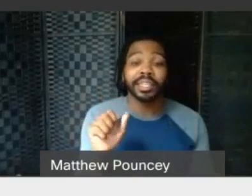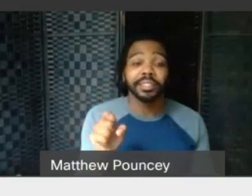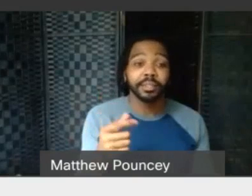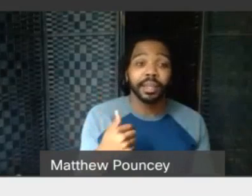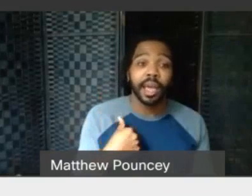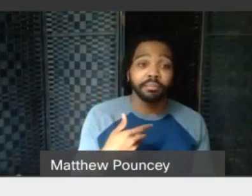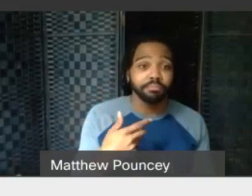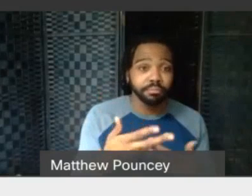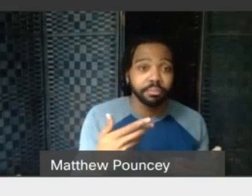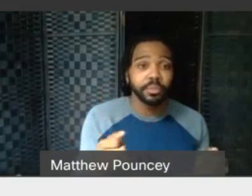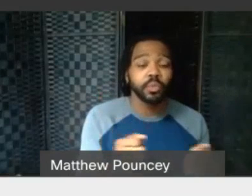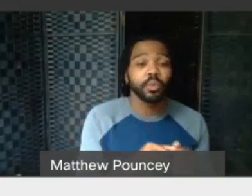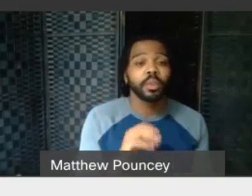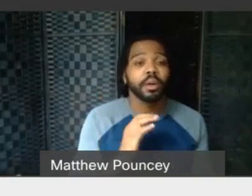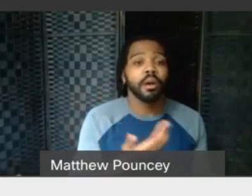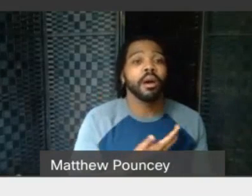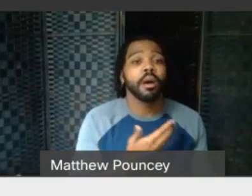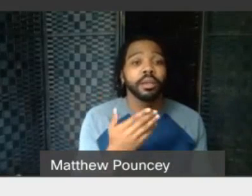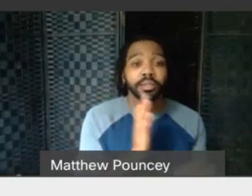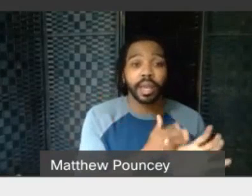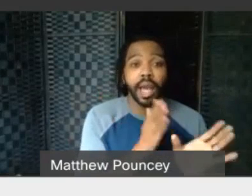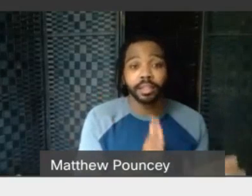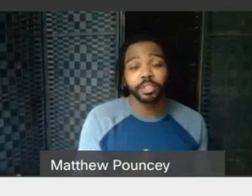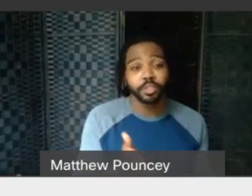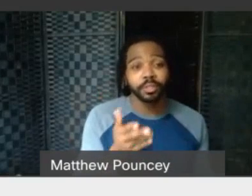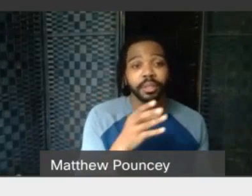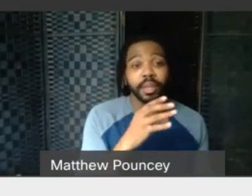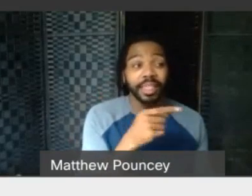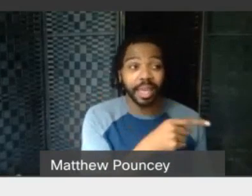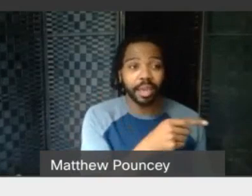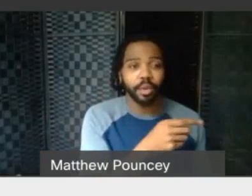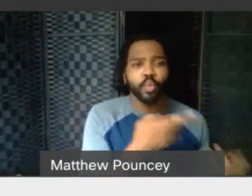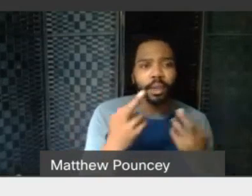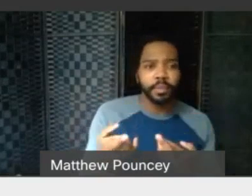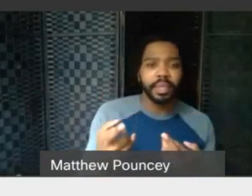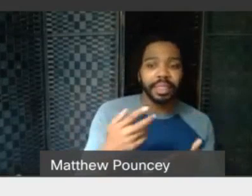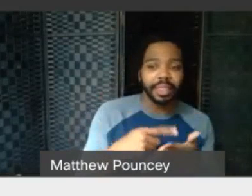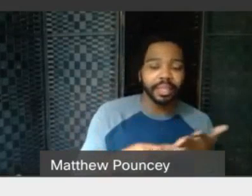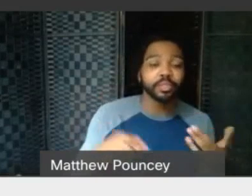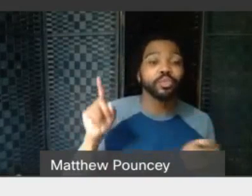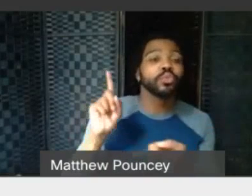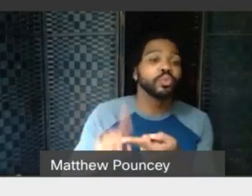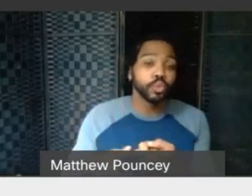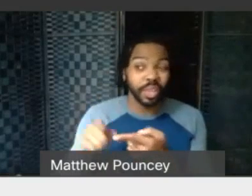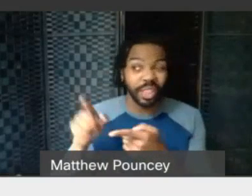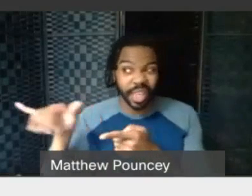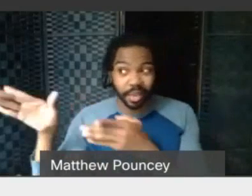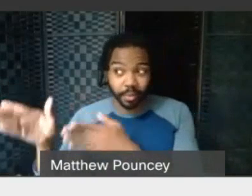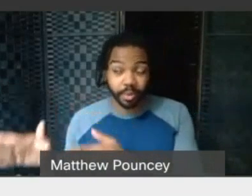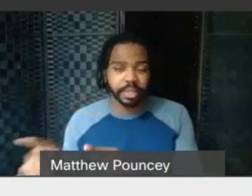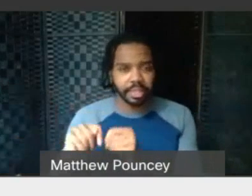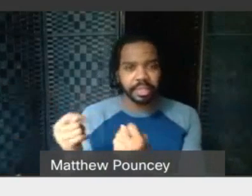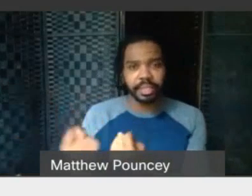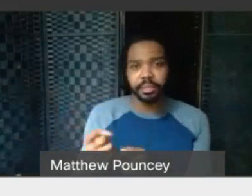our psychologists and they've offered recommendations to the person's actual team to put supports in place if